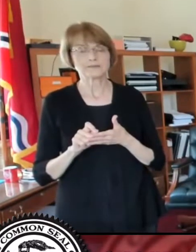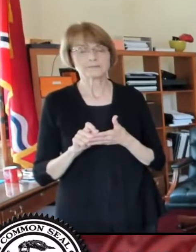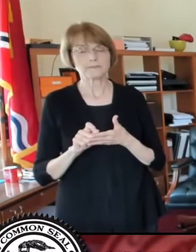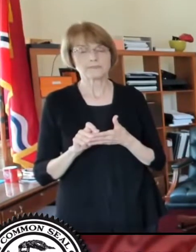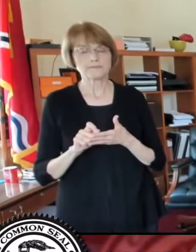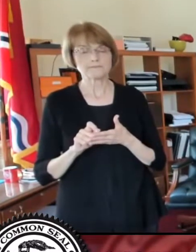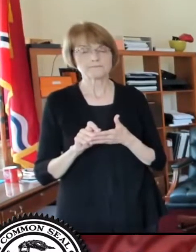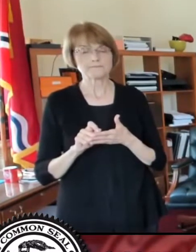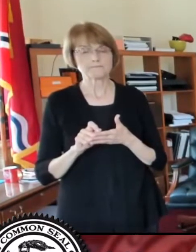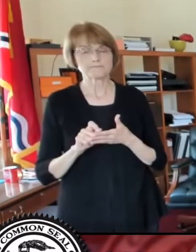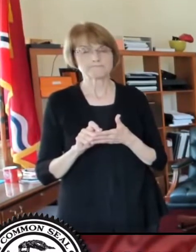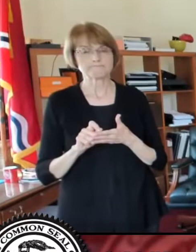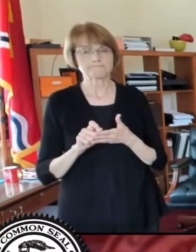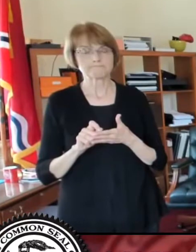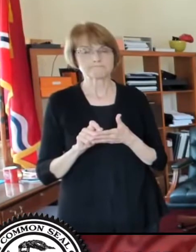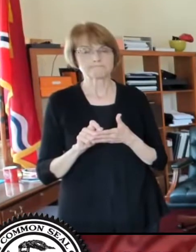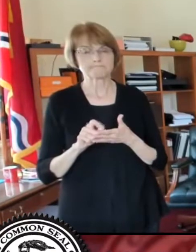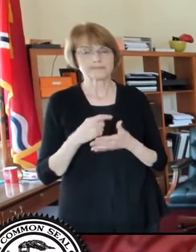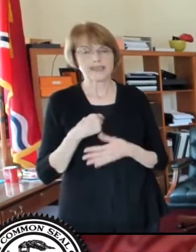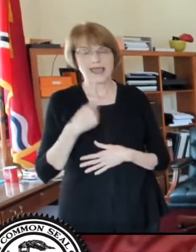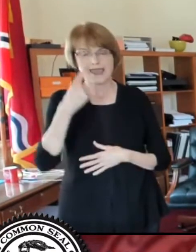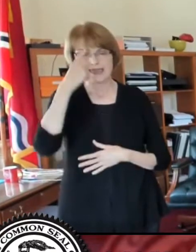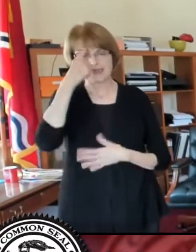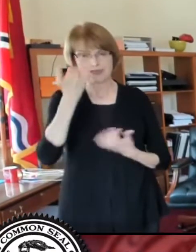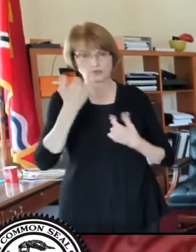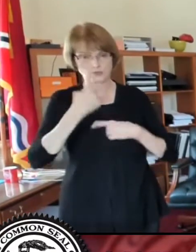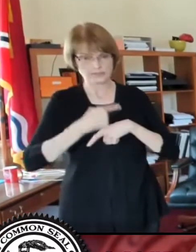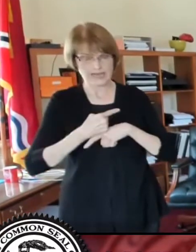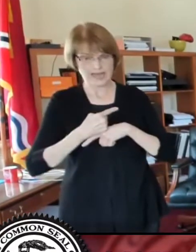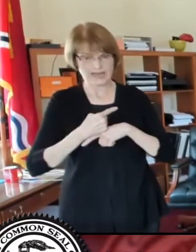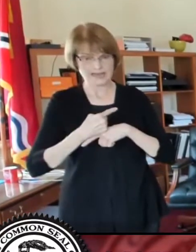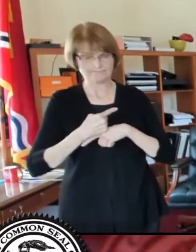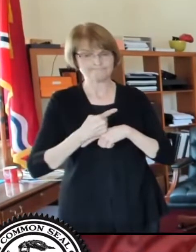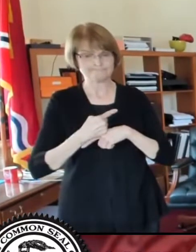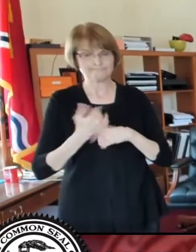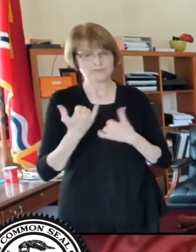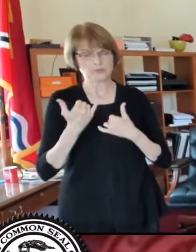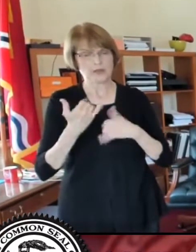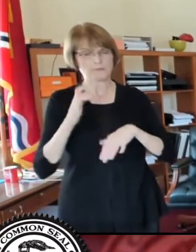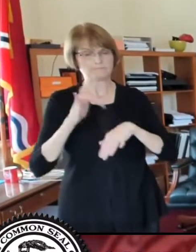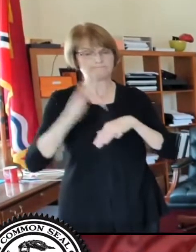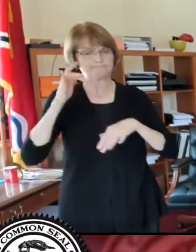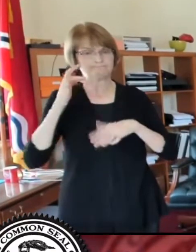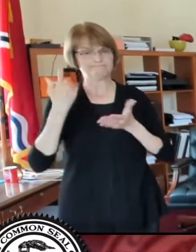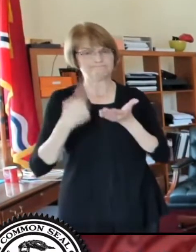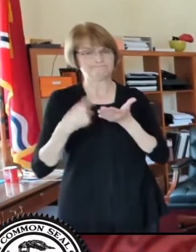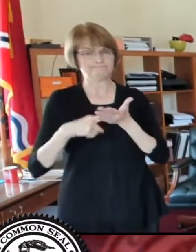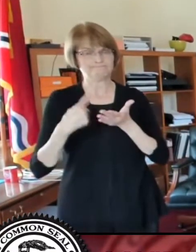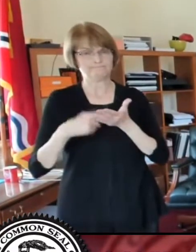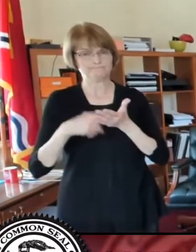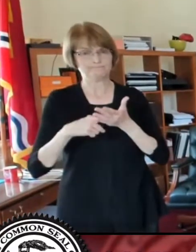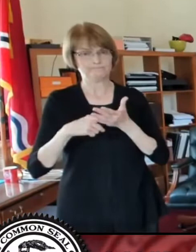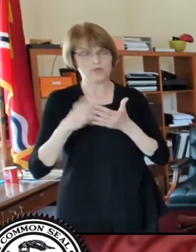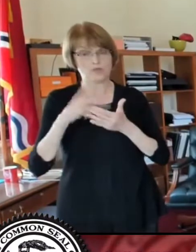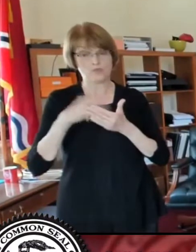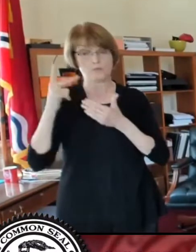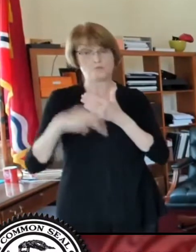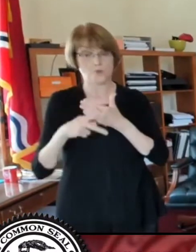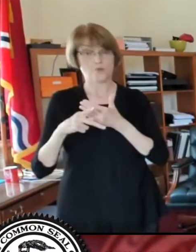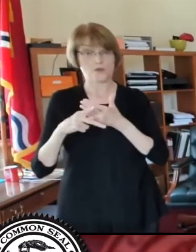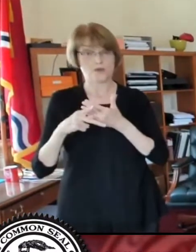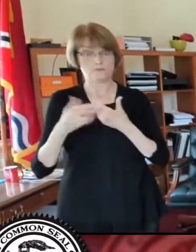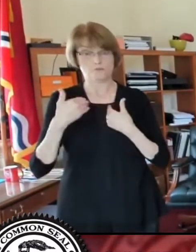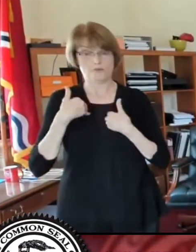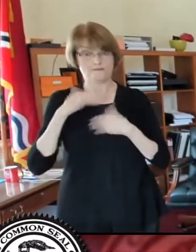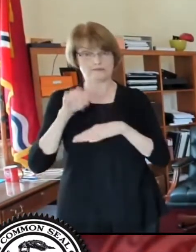I think today I also want to talk a little bit about the program that we have.